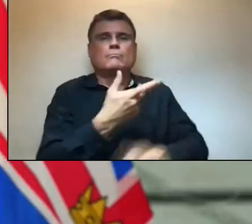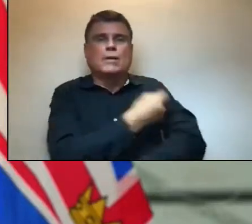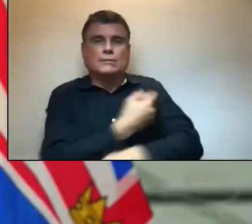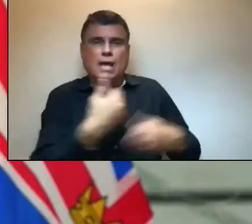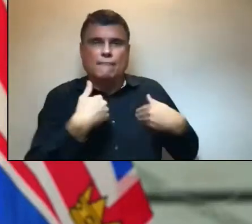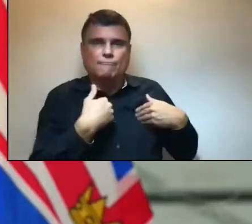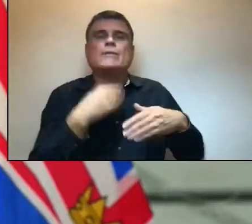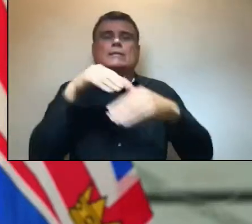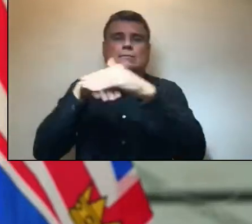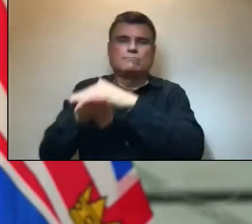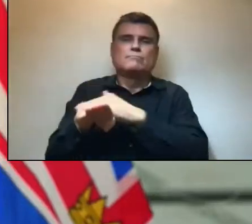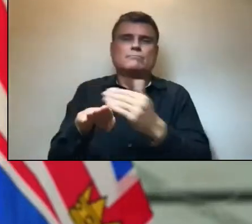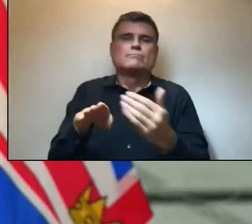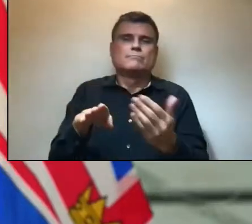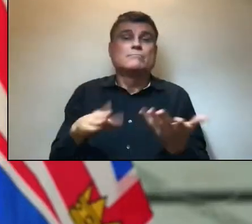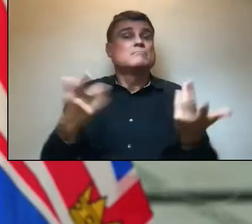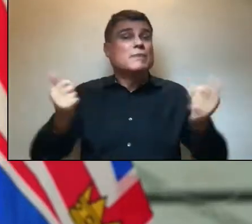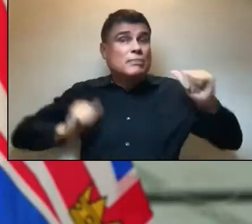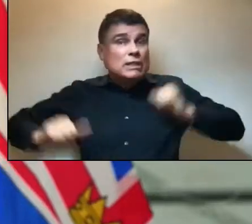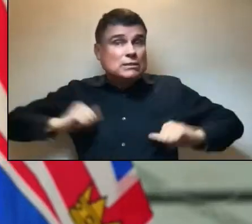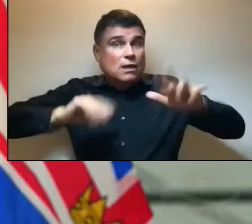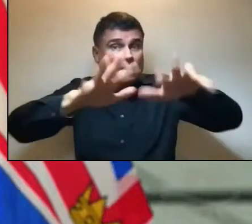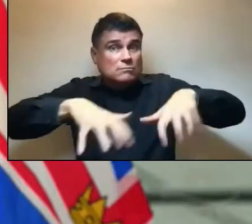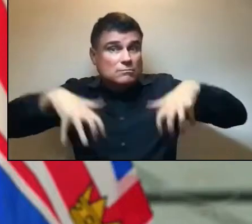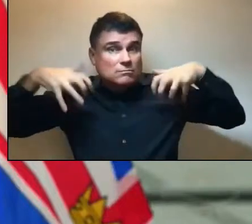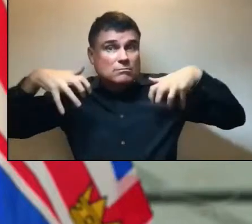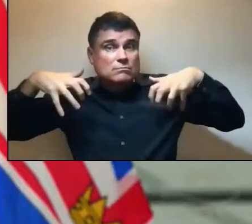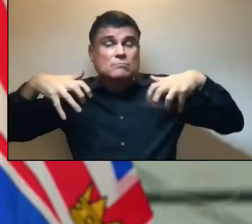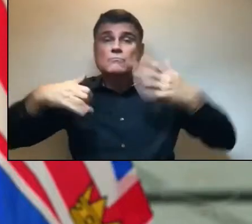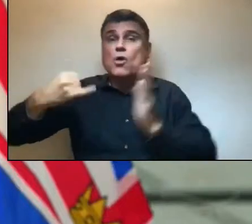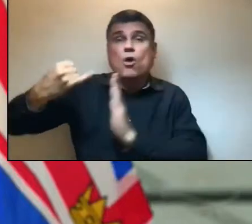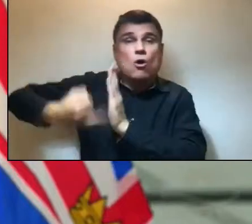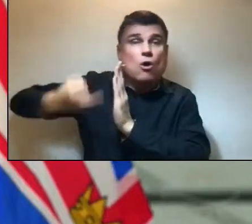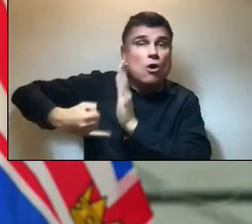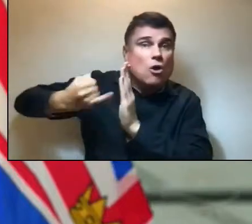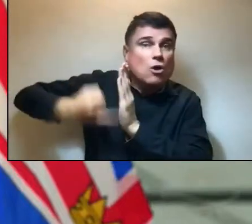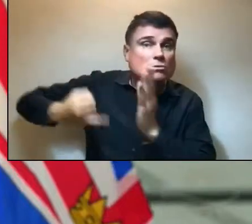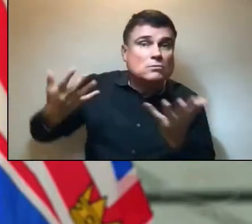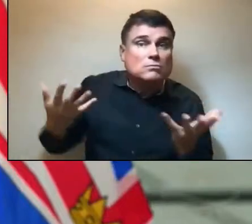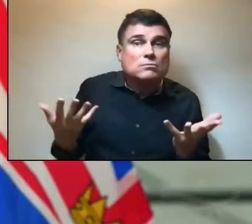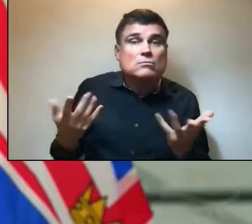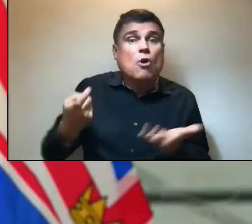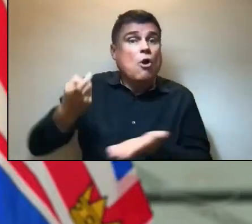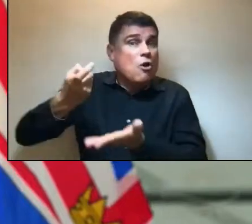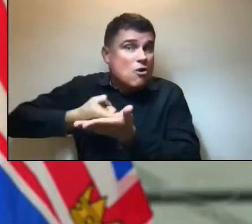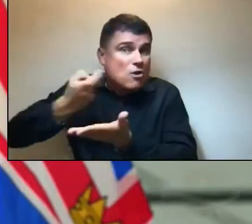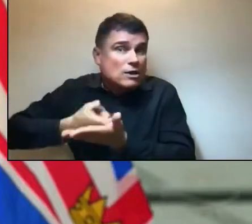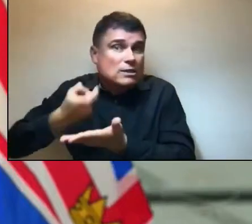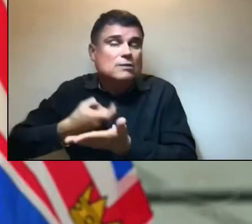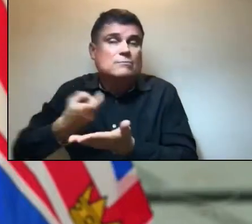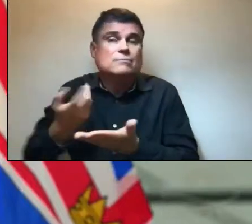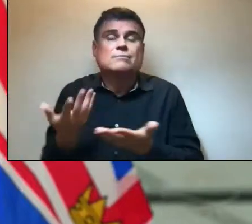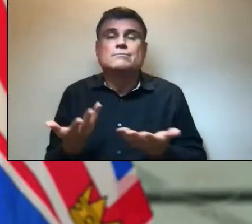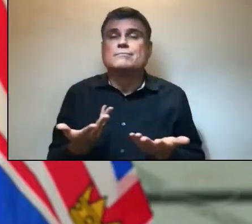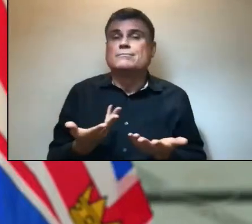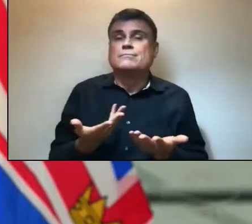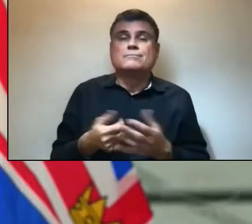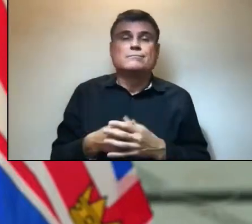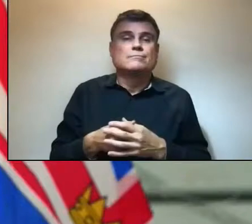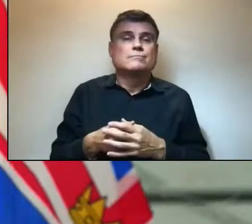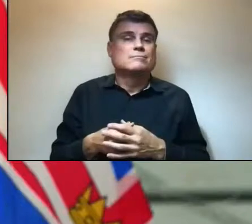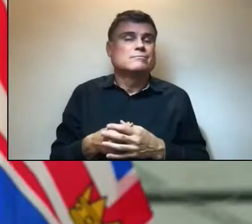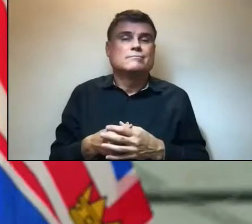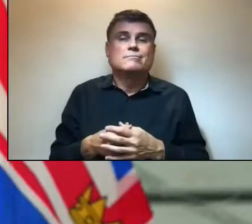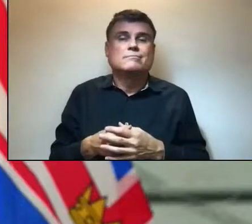able to go to see the Canucks, being able to go to see the hockey game in Kelowna and in Kamloops and in Chilliwack.